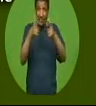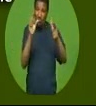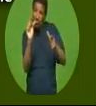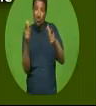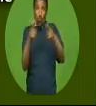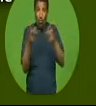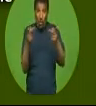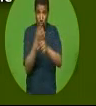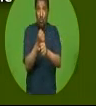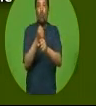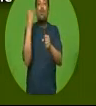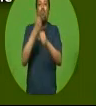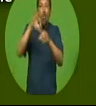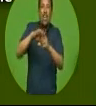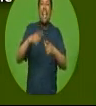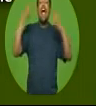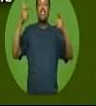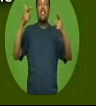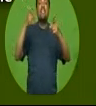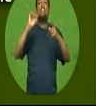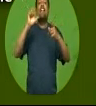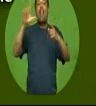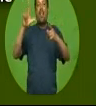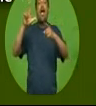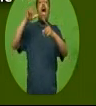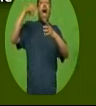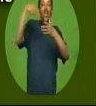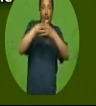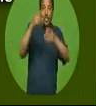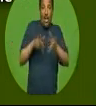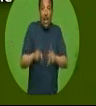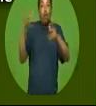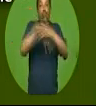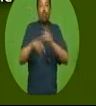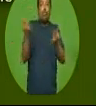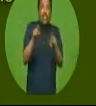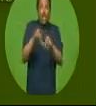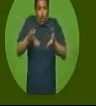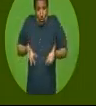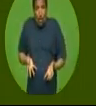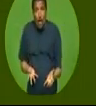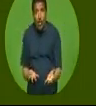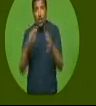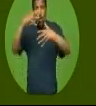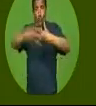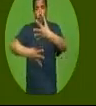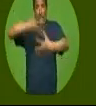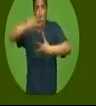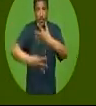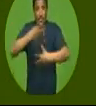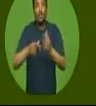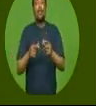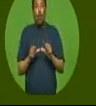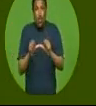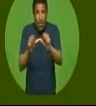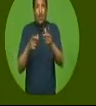large-scale agricultural inputs, such as combiners and tractors. The continuous price